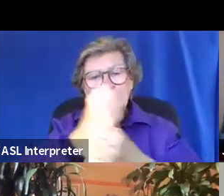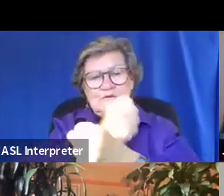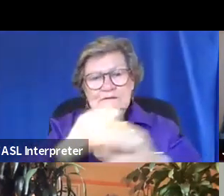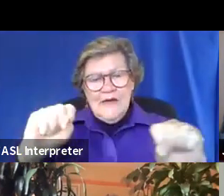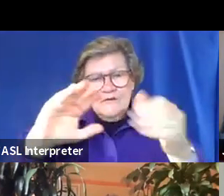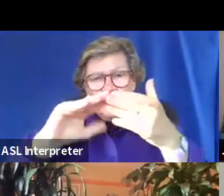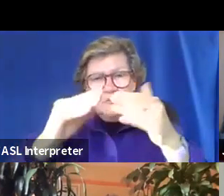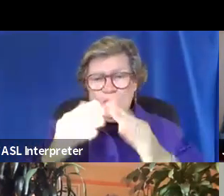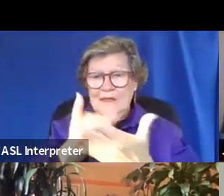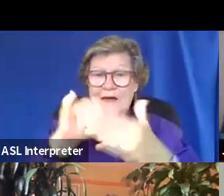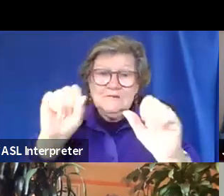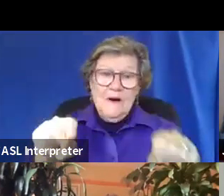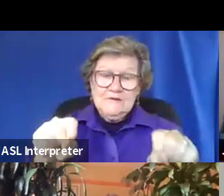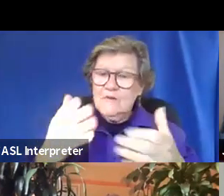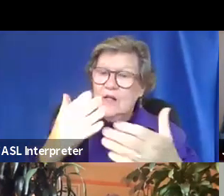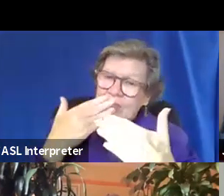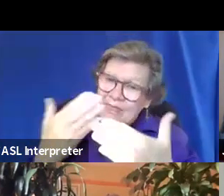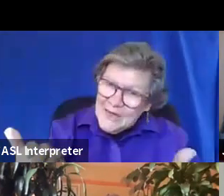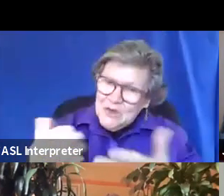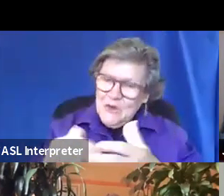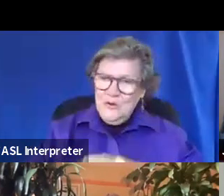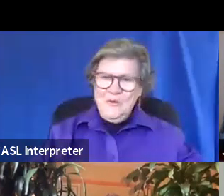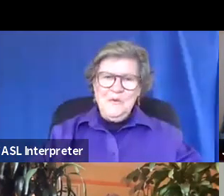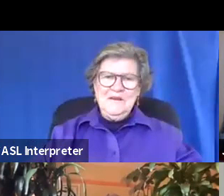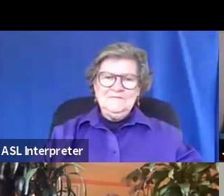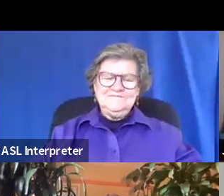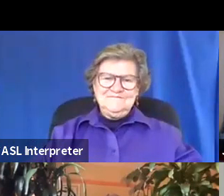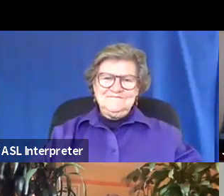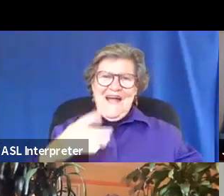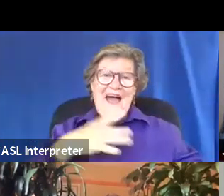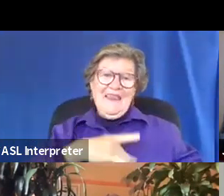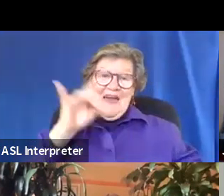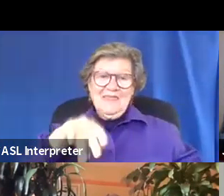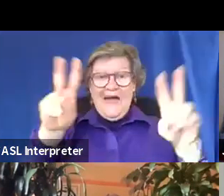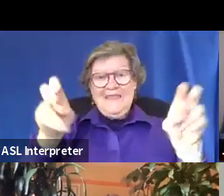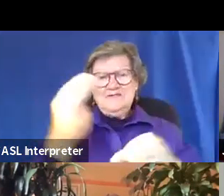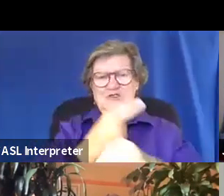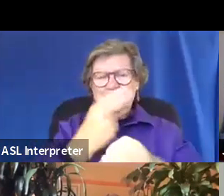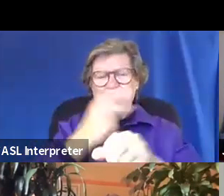you. Thank you, I like that. Pregnant with possibility.